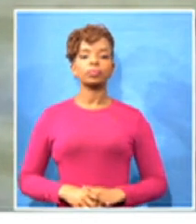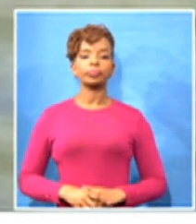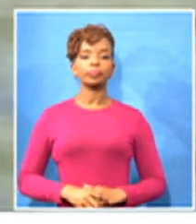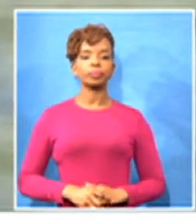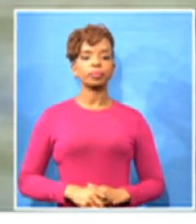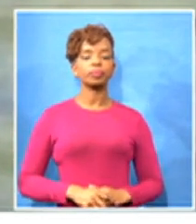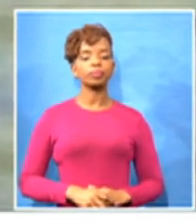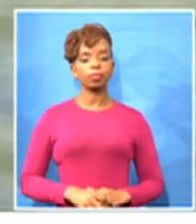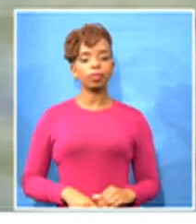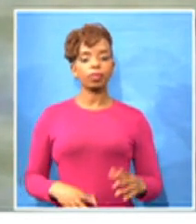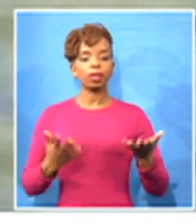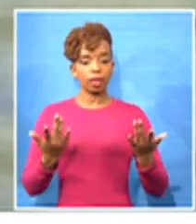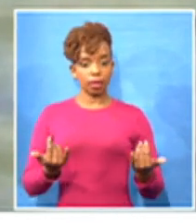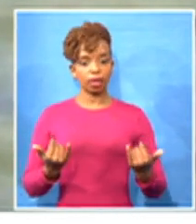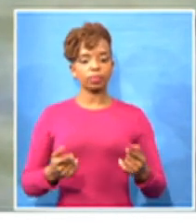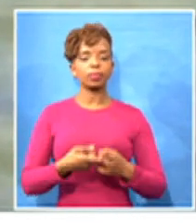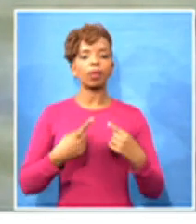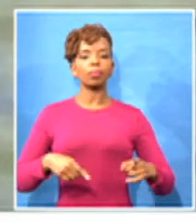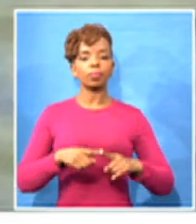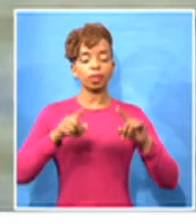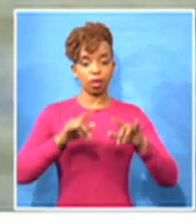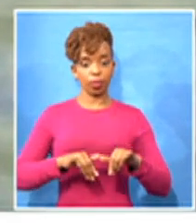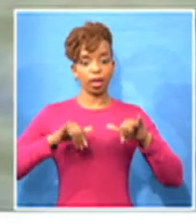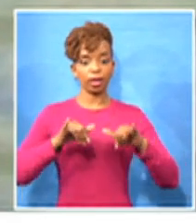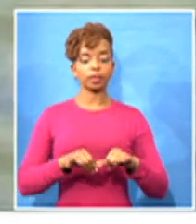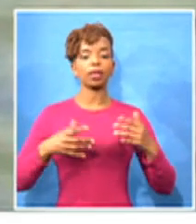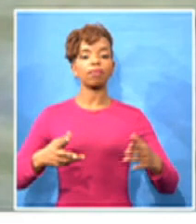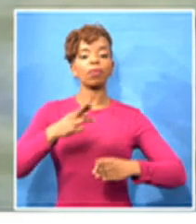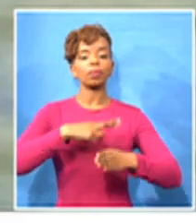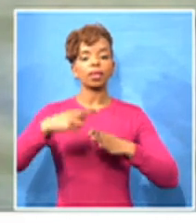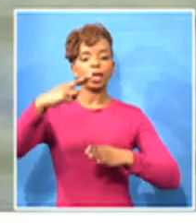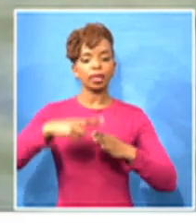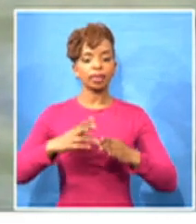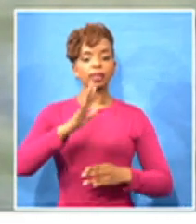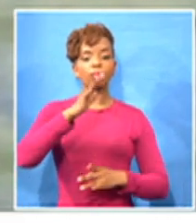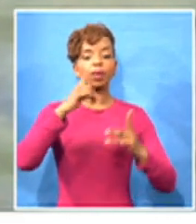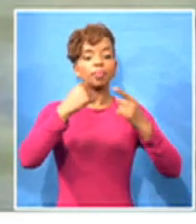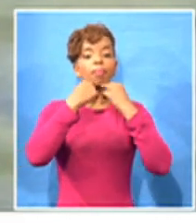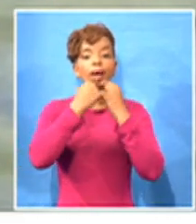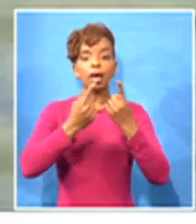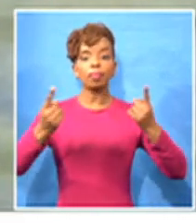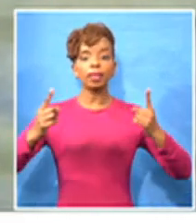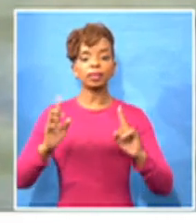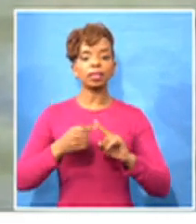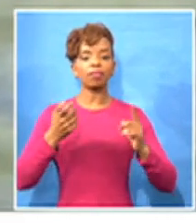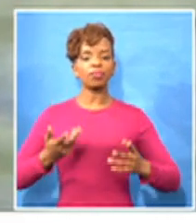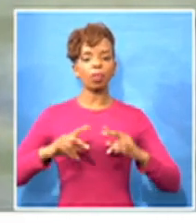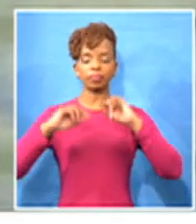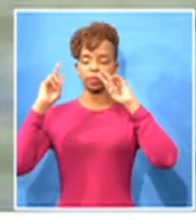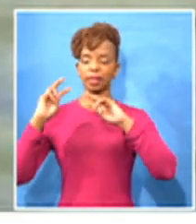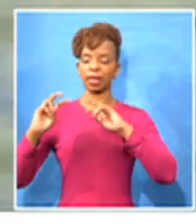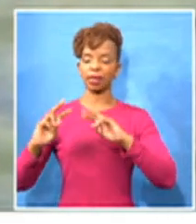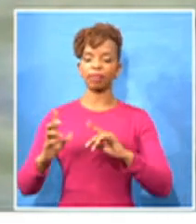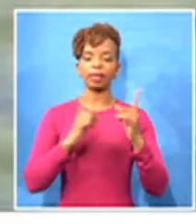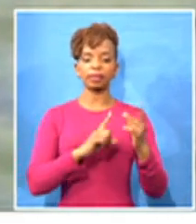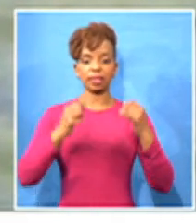currently, we are waiting for the results to be published from a vaccination coverage survey, which was conducted in the